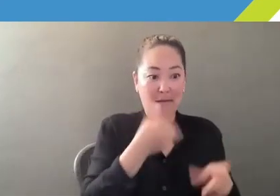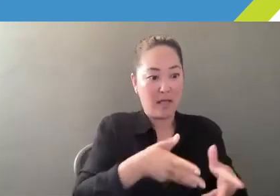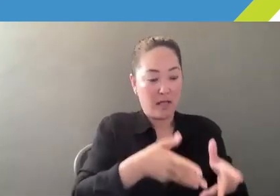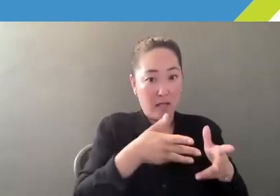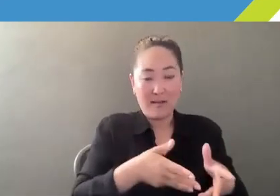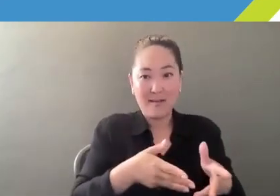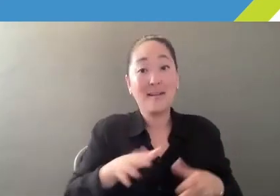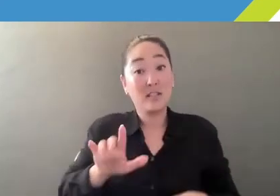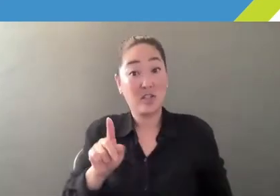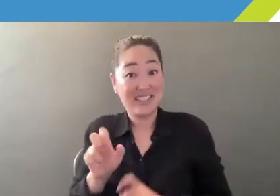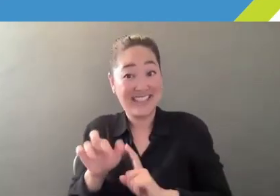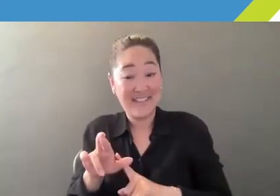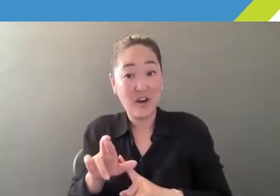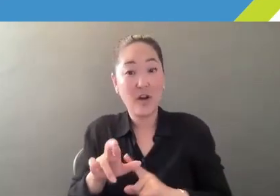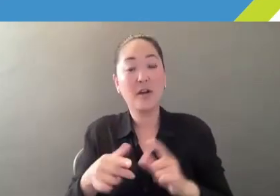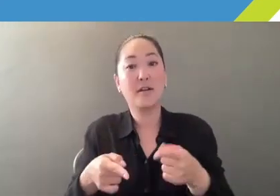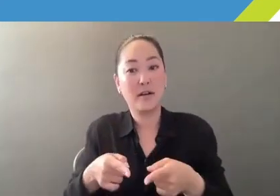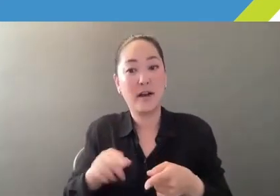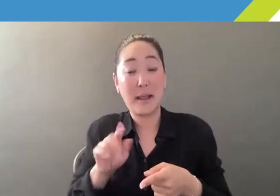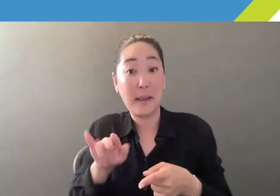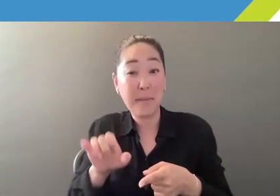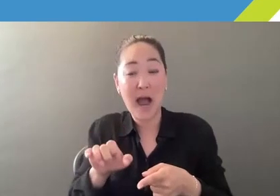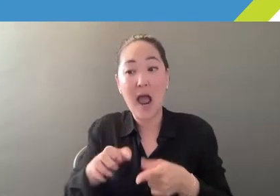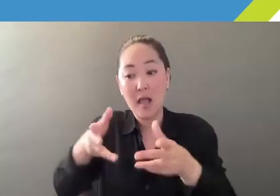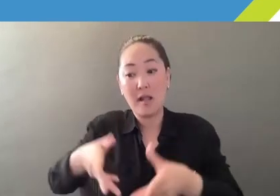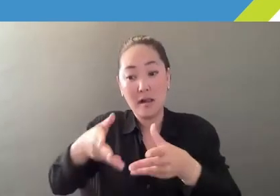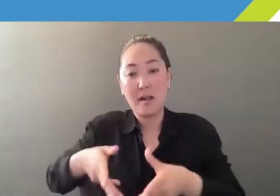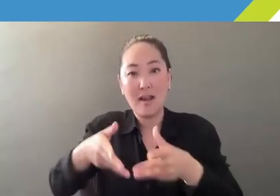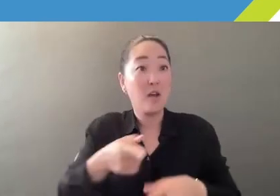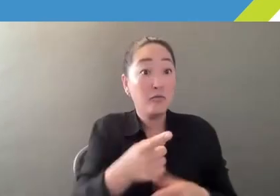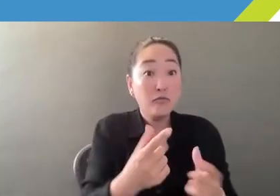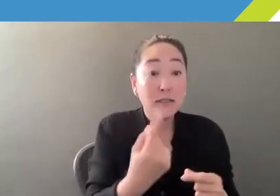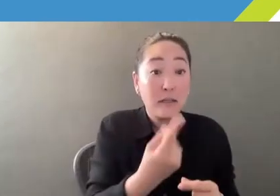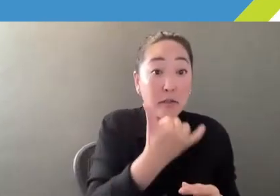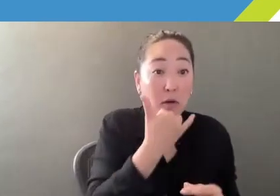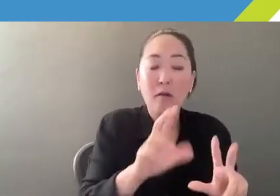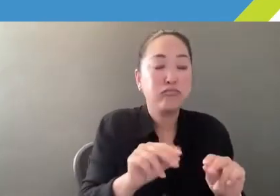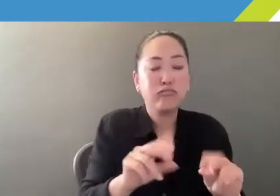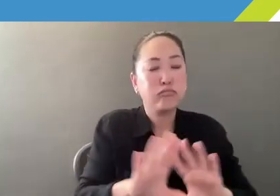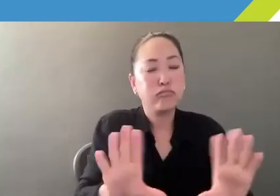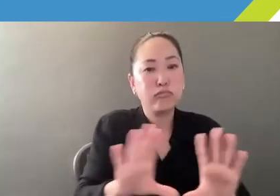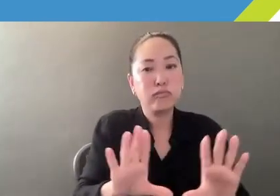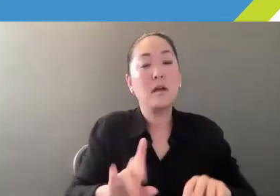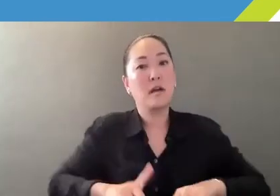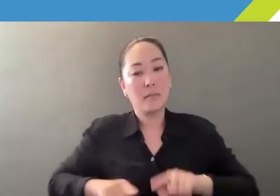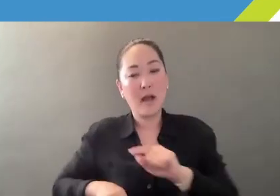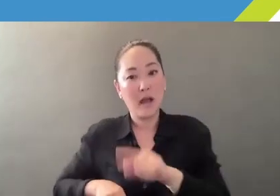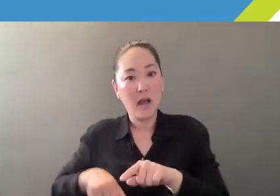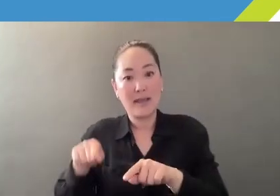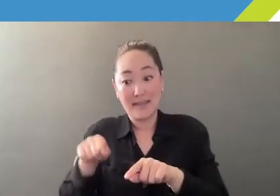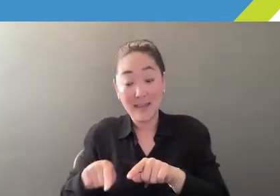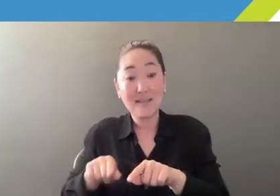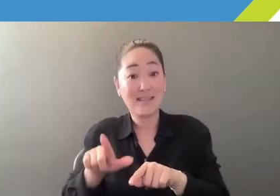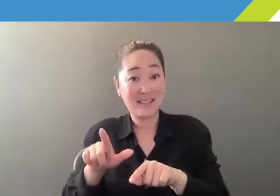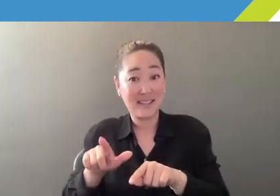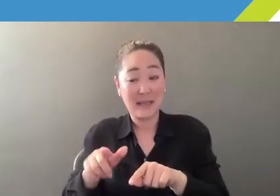You've done nothing wrong. Your genes, your environment, the bugs in your bowel, how they all come together to make how loud that